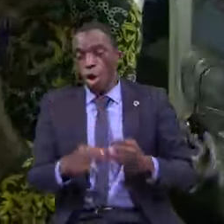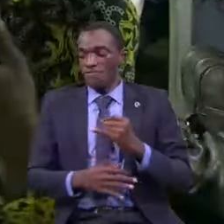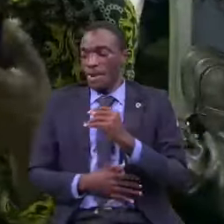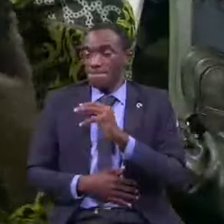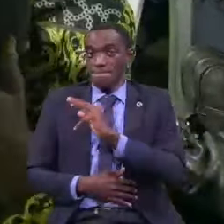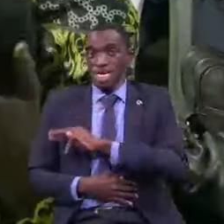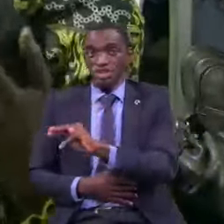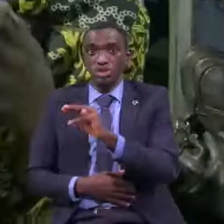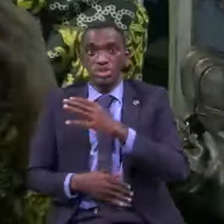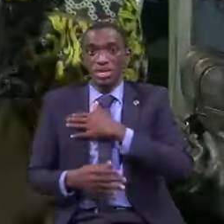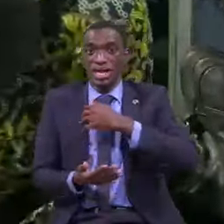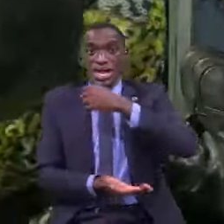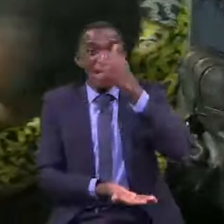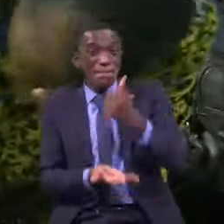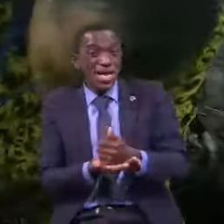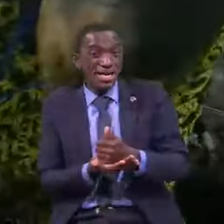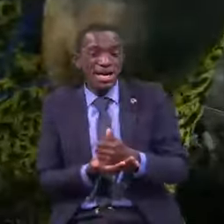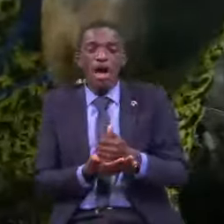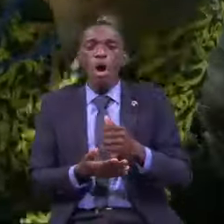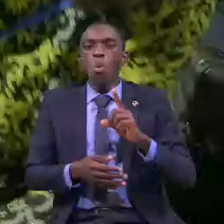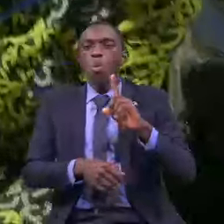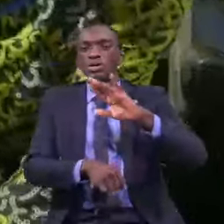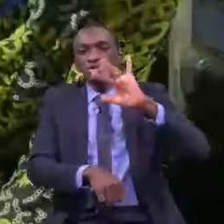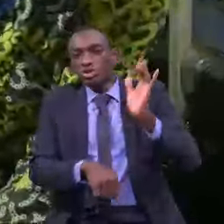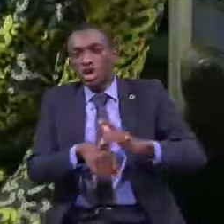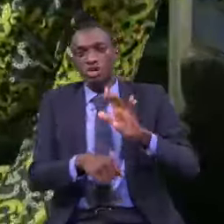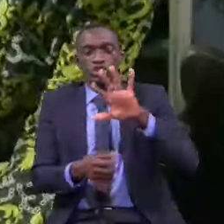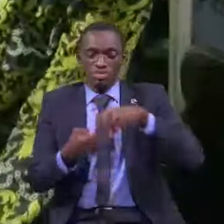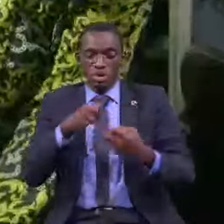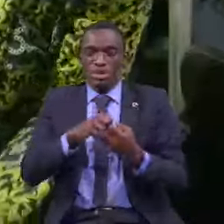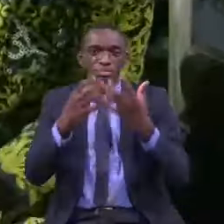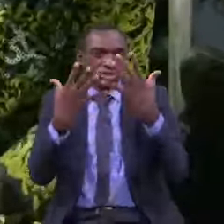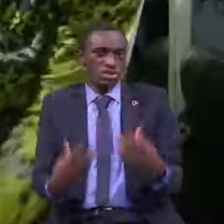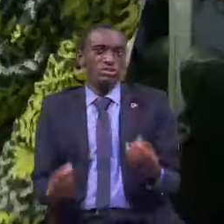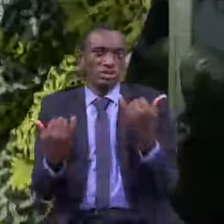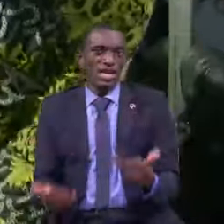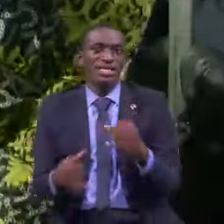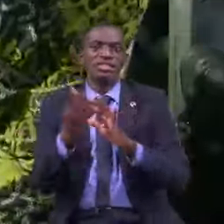one touch, your problem is gone tonight in the name of Jesus.